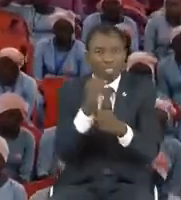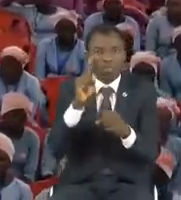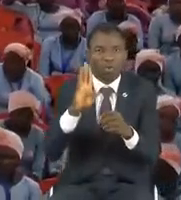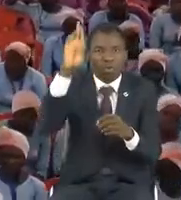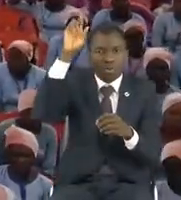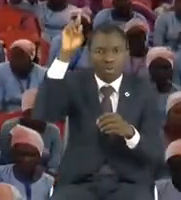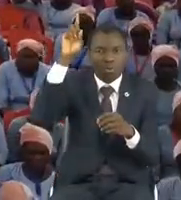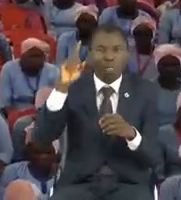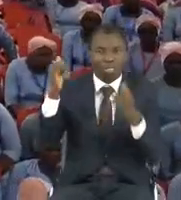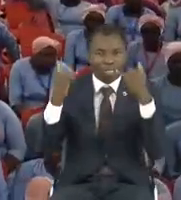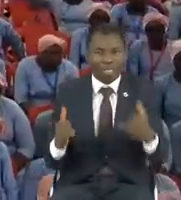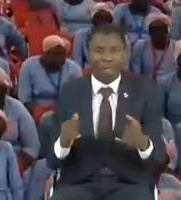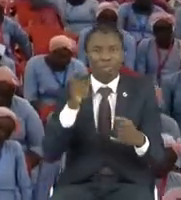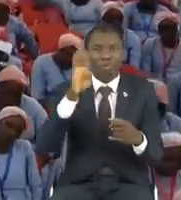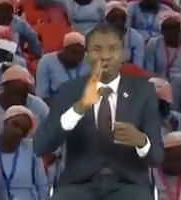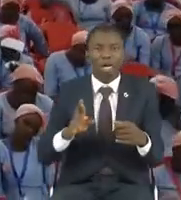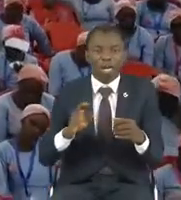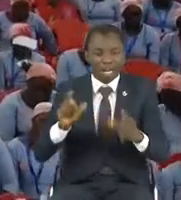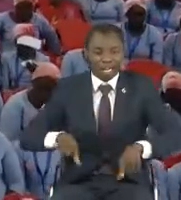you are alive.